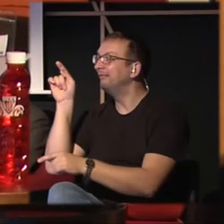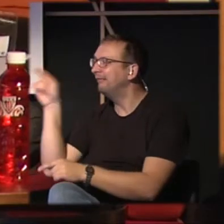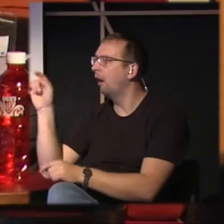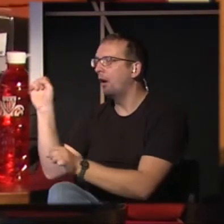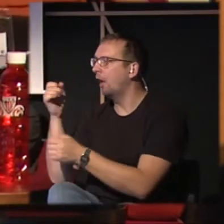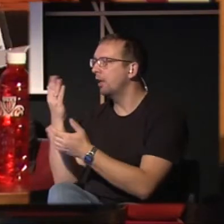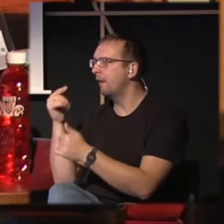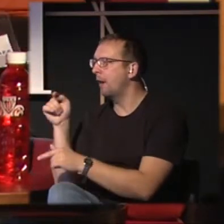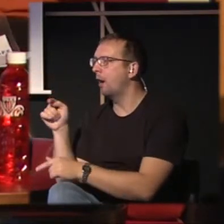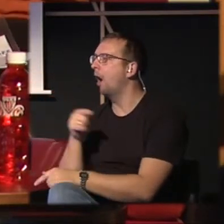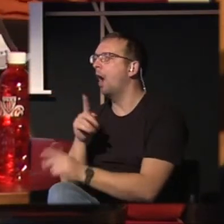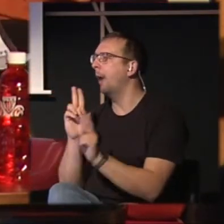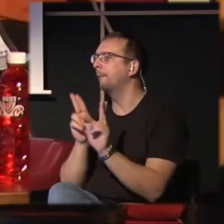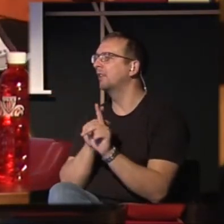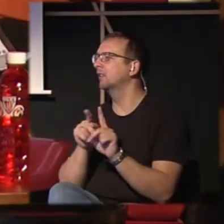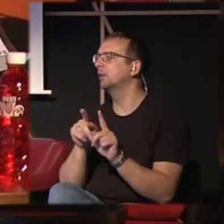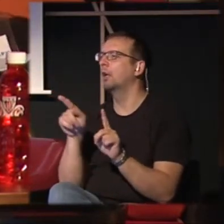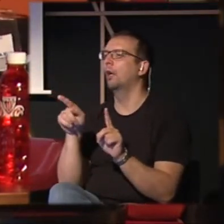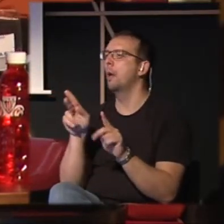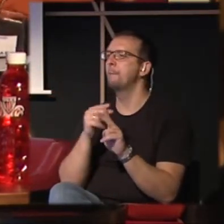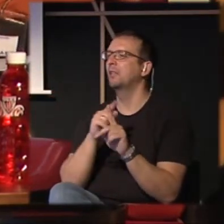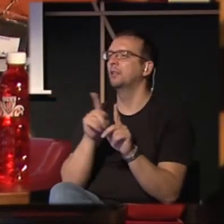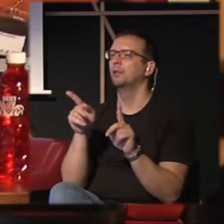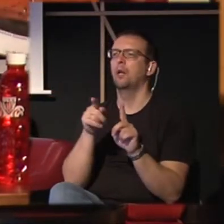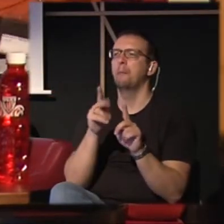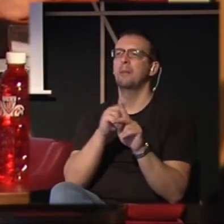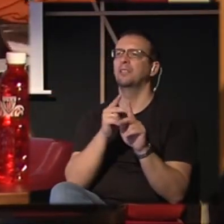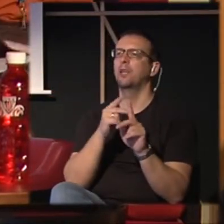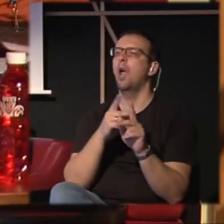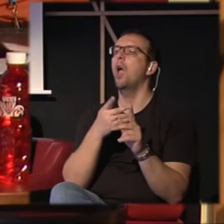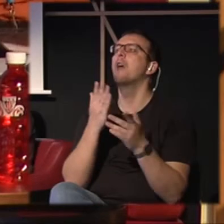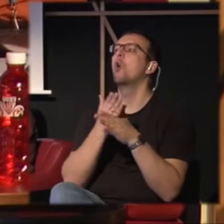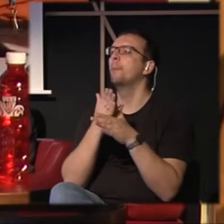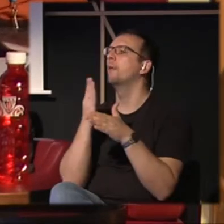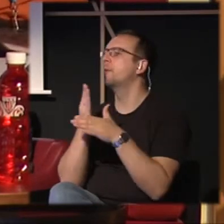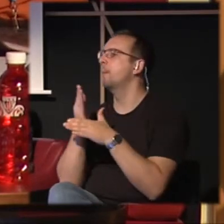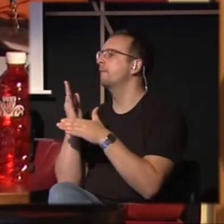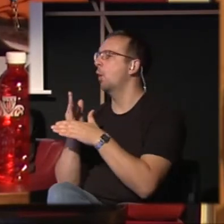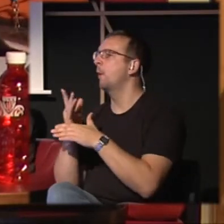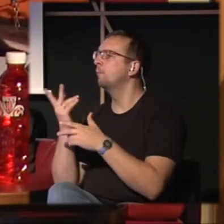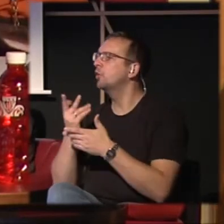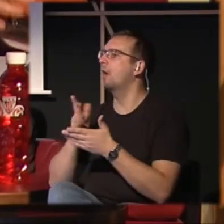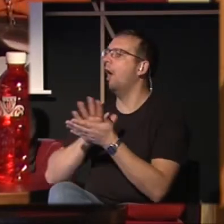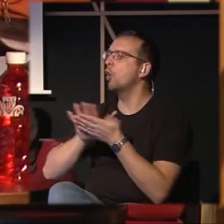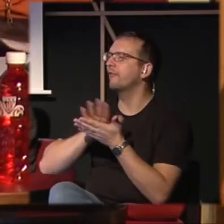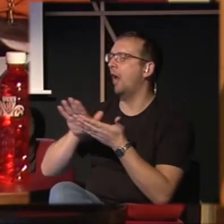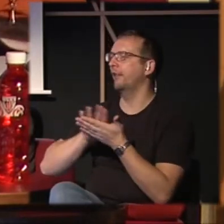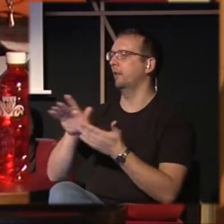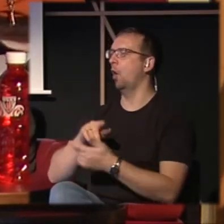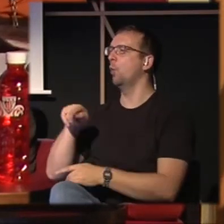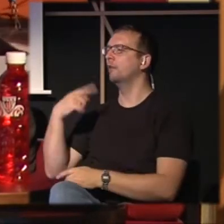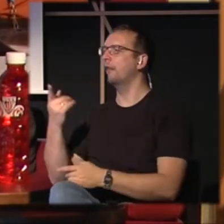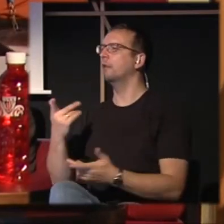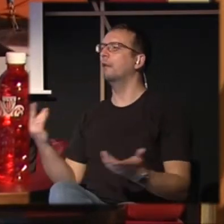And then a question for Jose. Thank you. We've heard very convincing arguments from all of you on